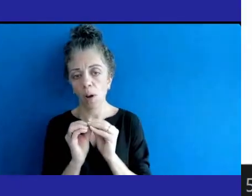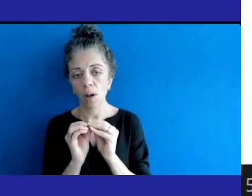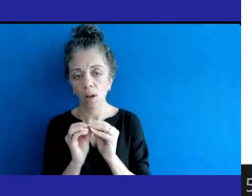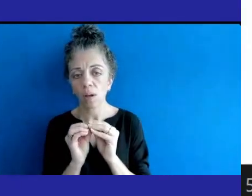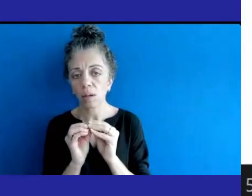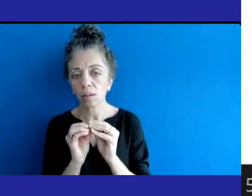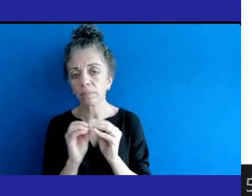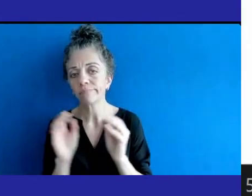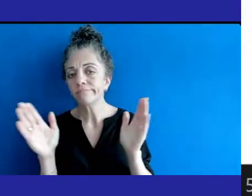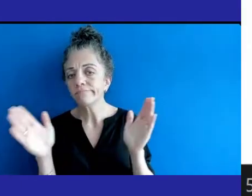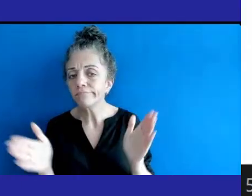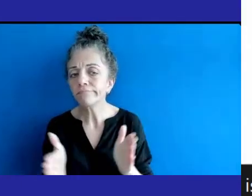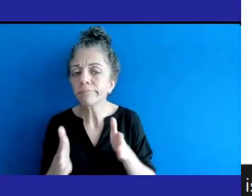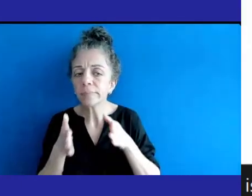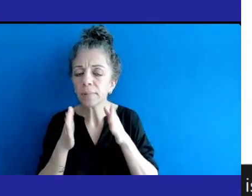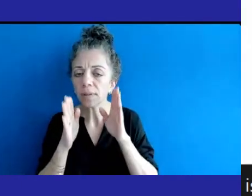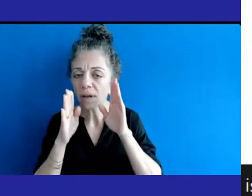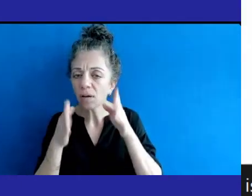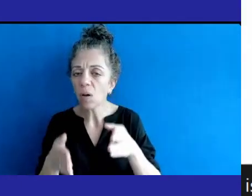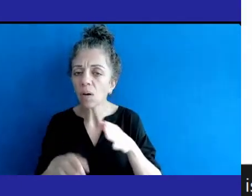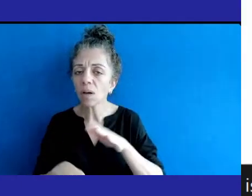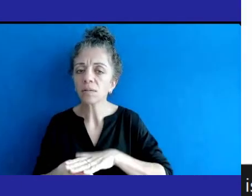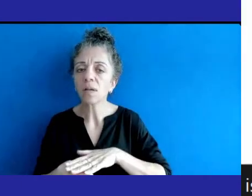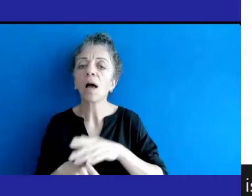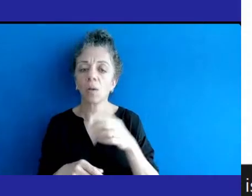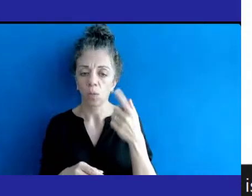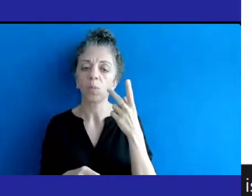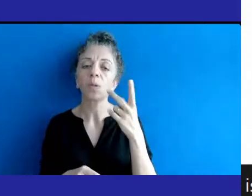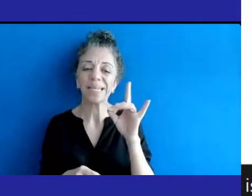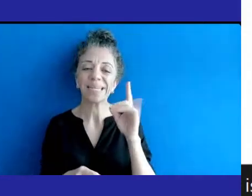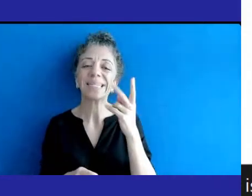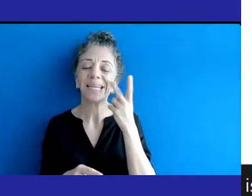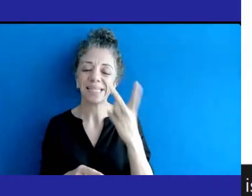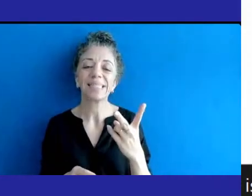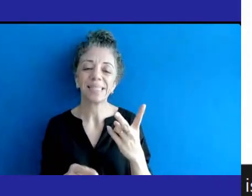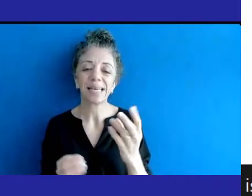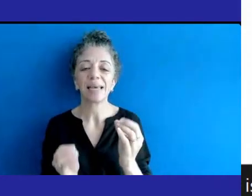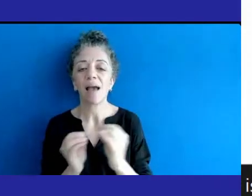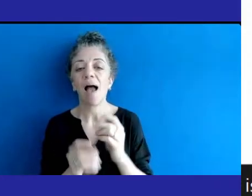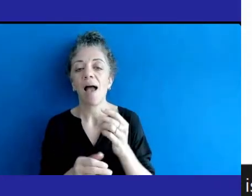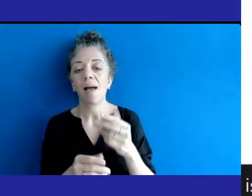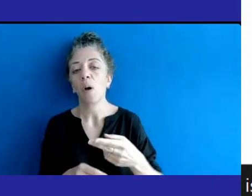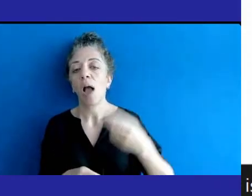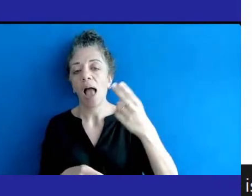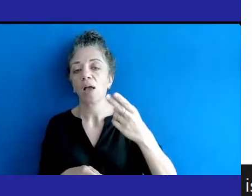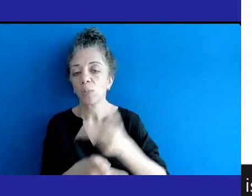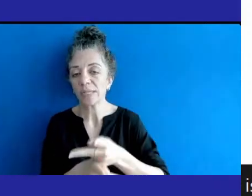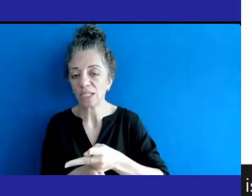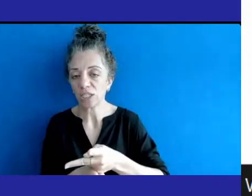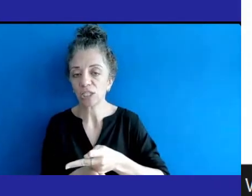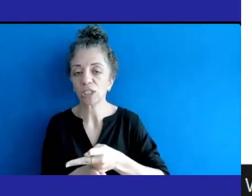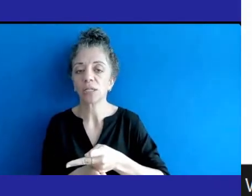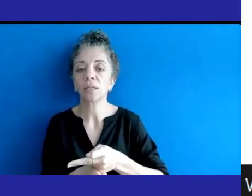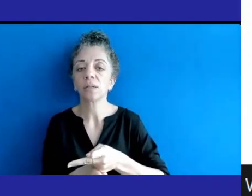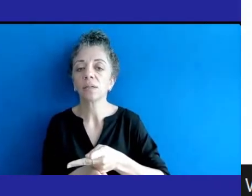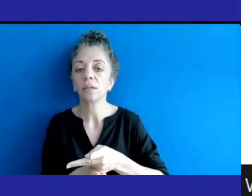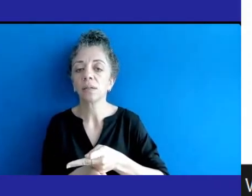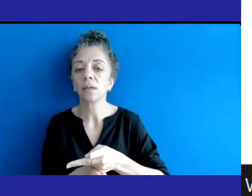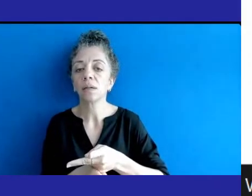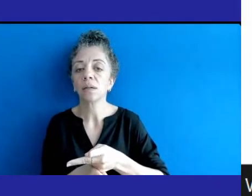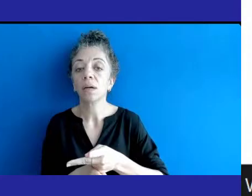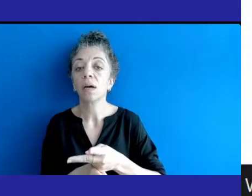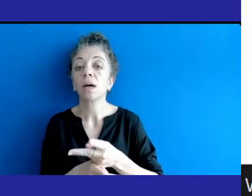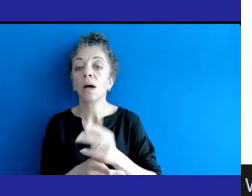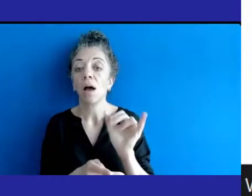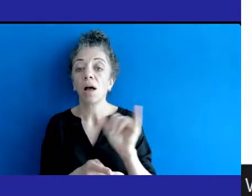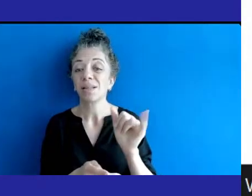We did see a higher retention, meaning and more engagement with primary care visits as they onboard members. One thing we didn't see,